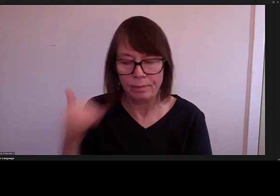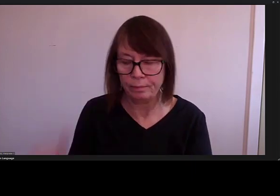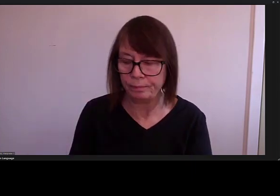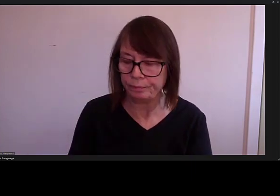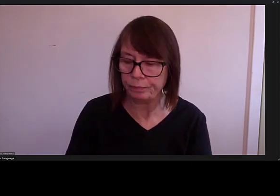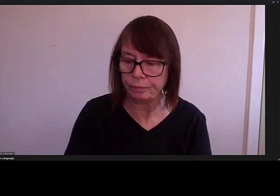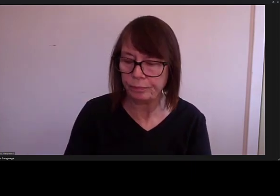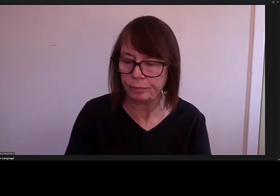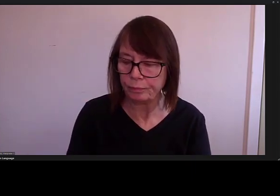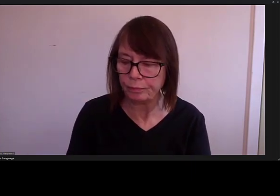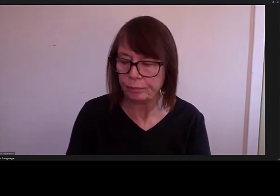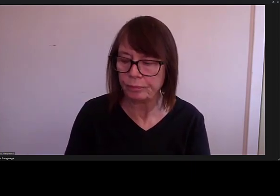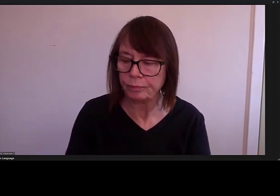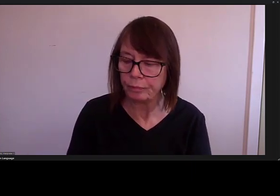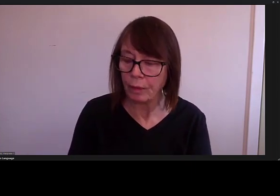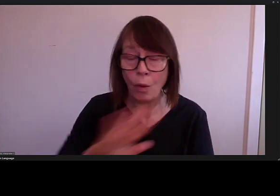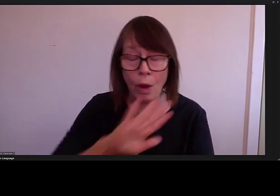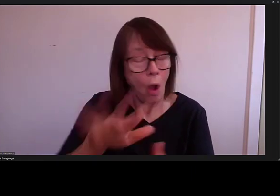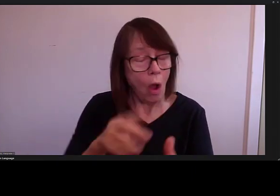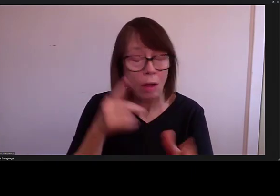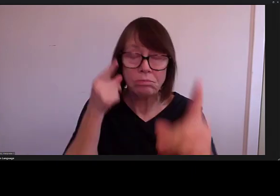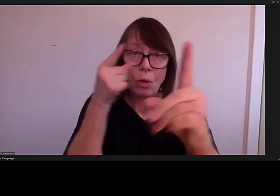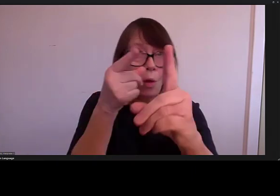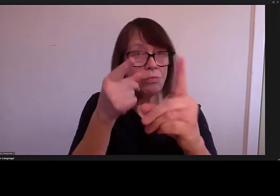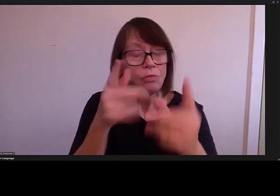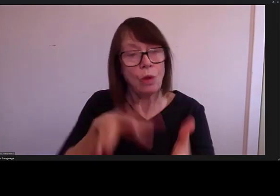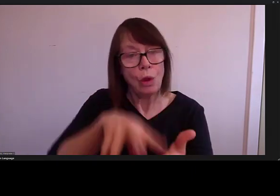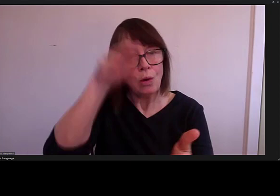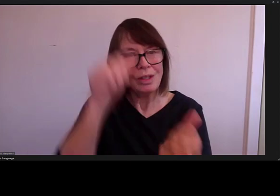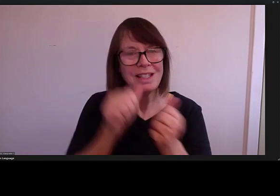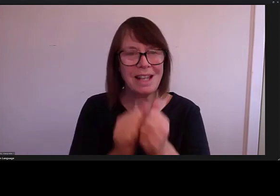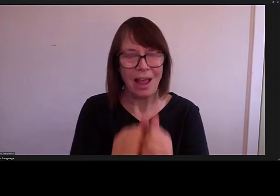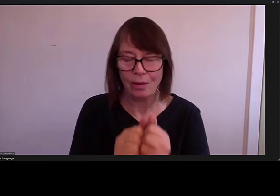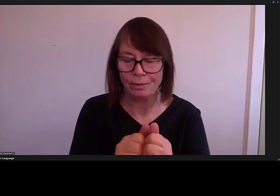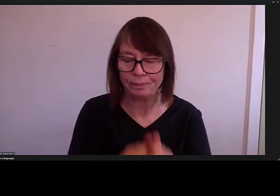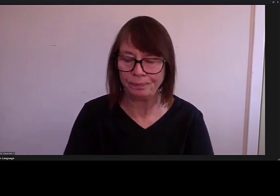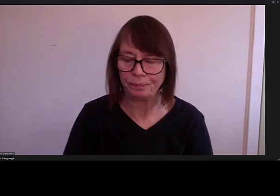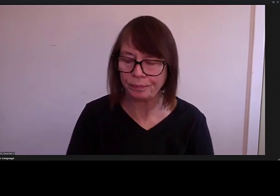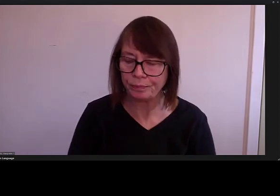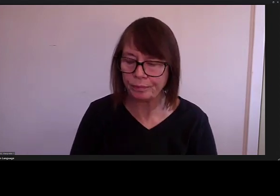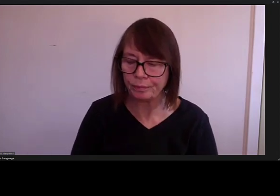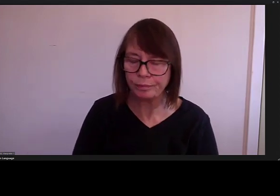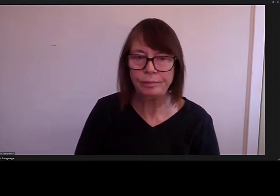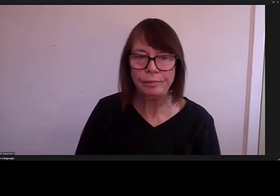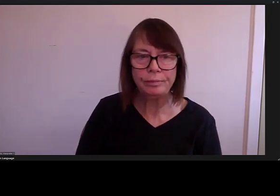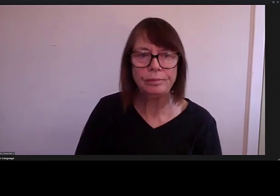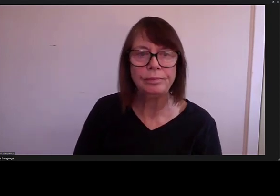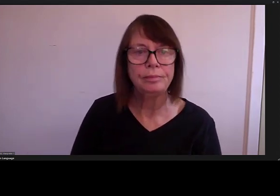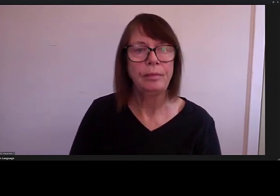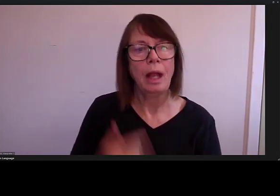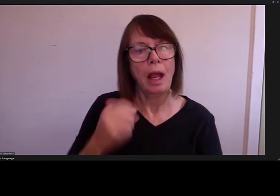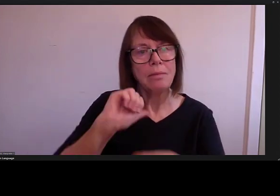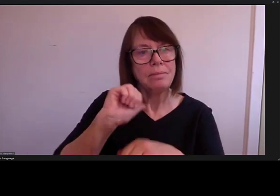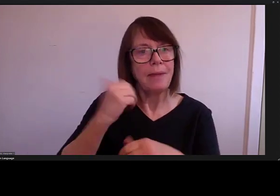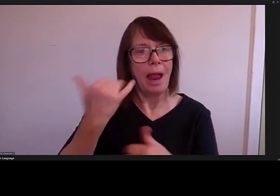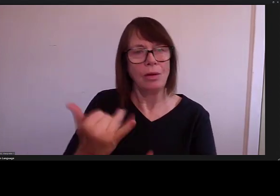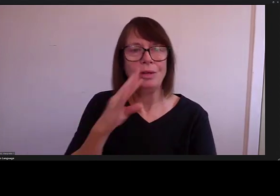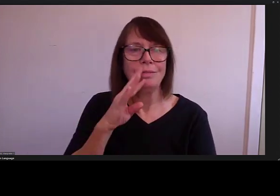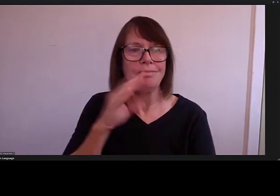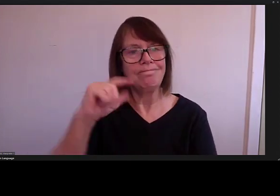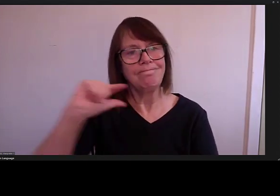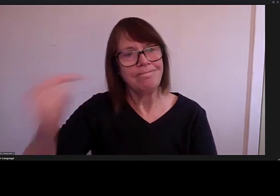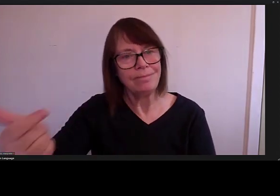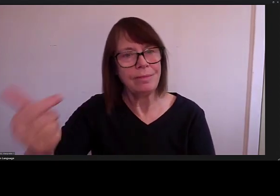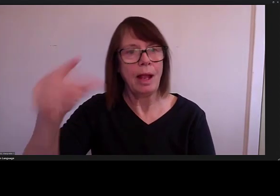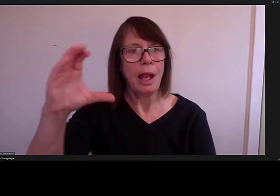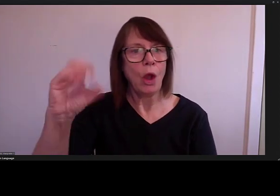shared desire to learn together. And with that, I will hand it off to my co-host Denise to set us up for today's session.